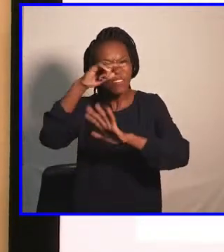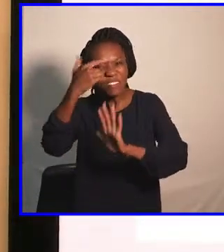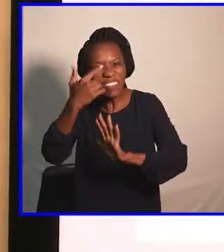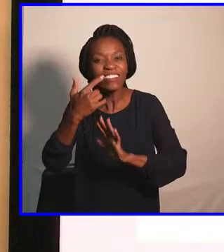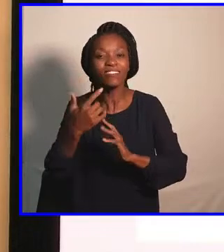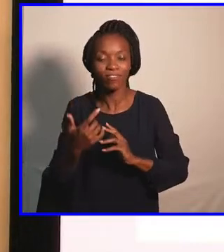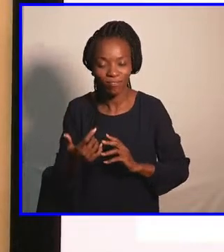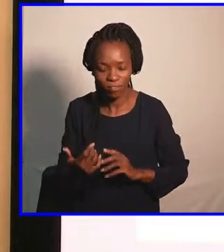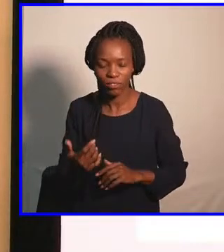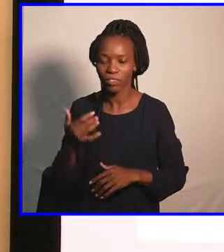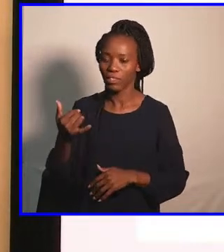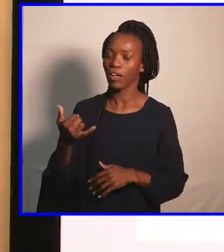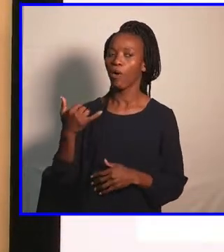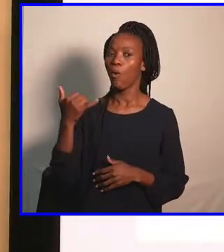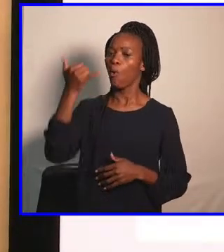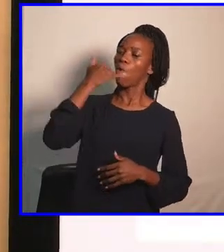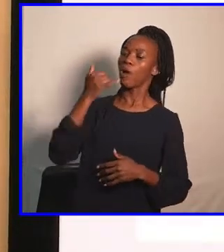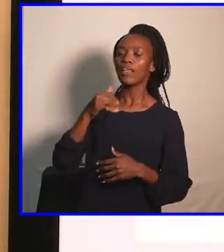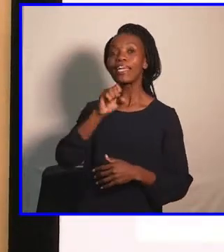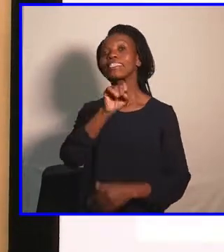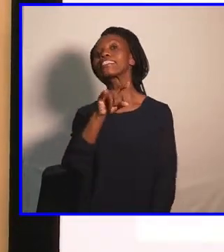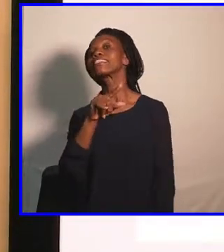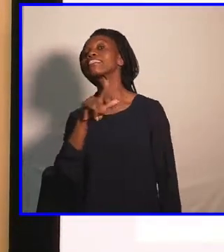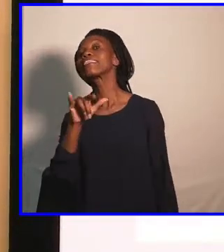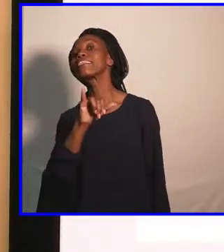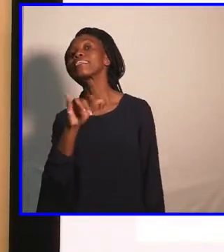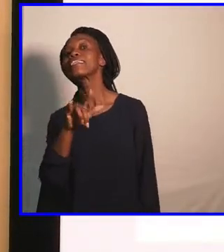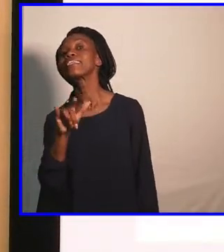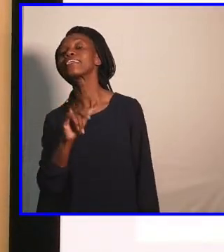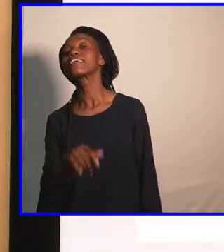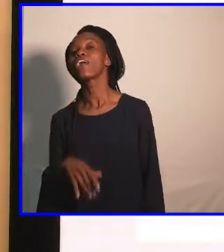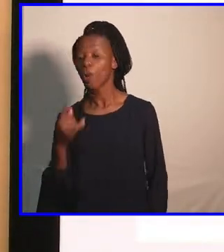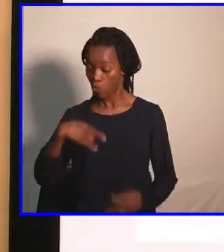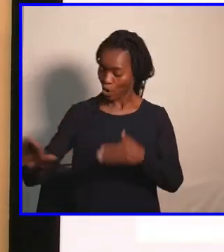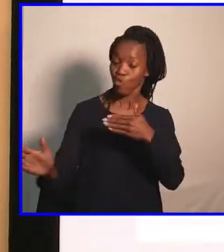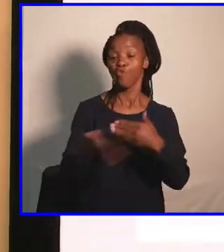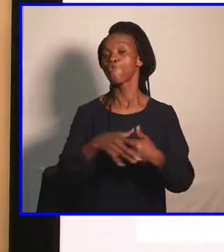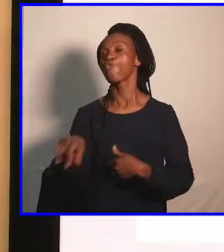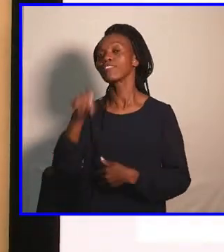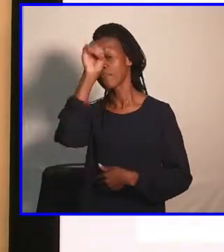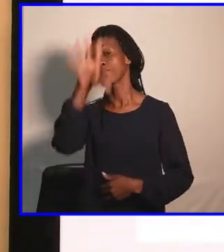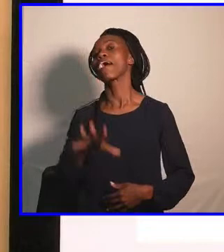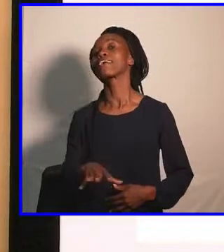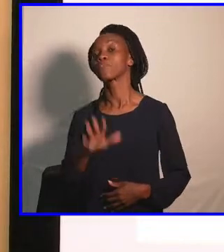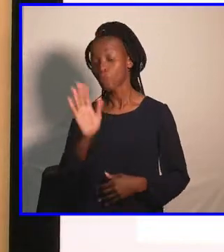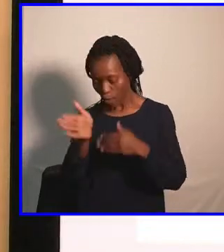say, Silili, we are closing this shaft.